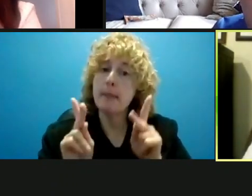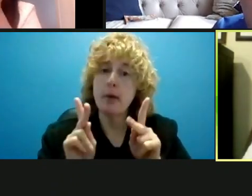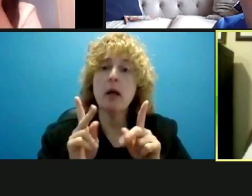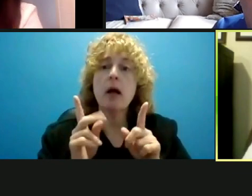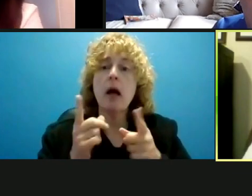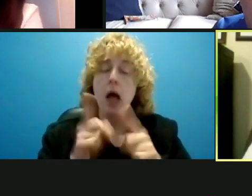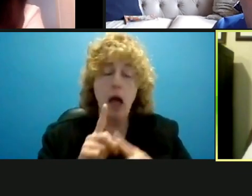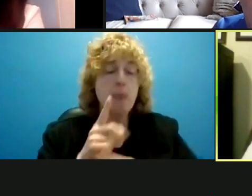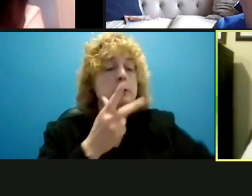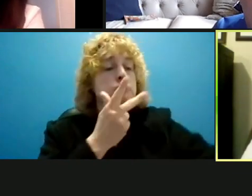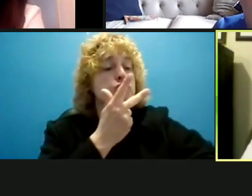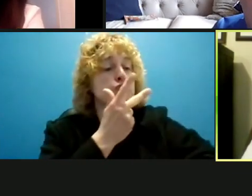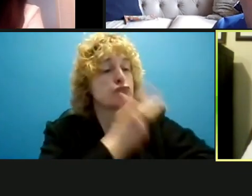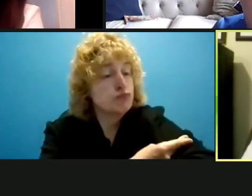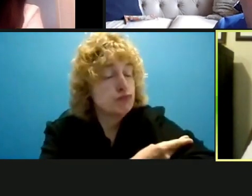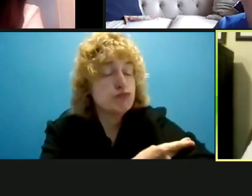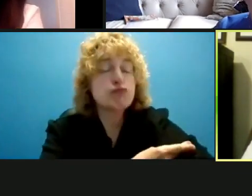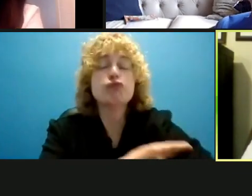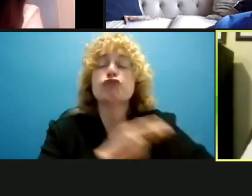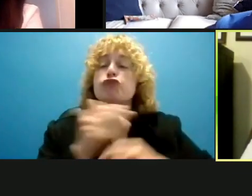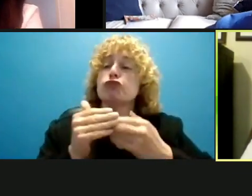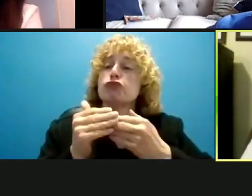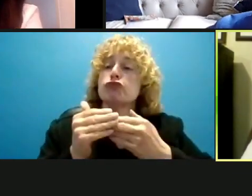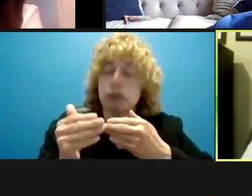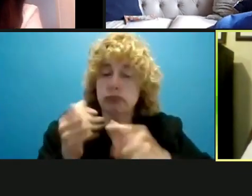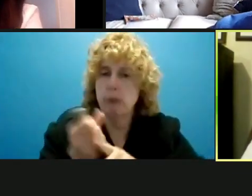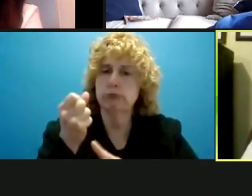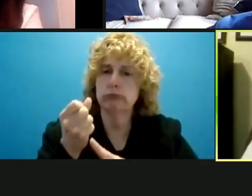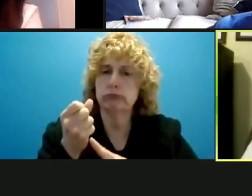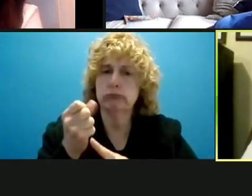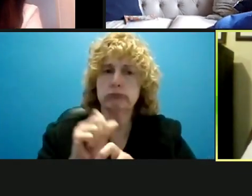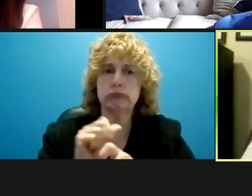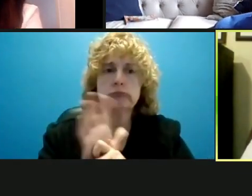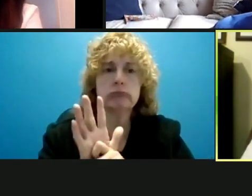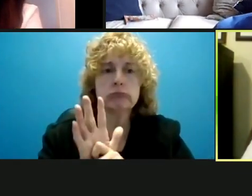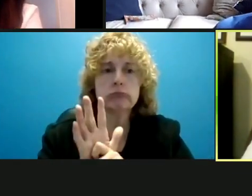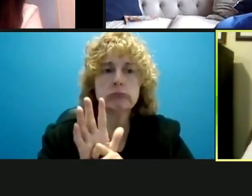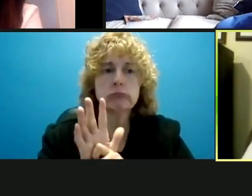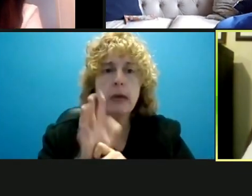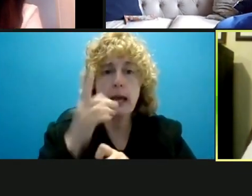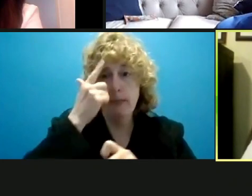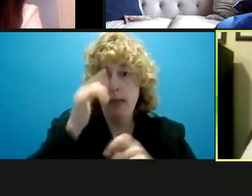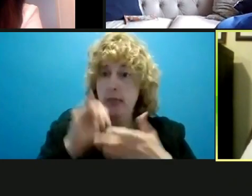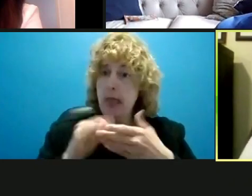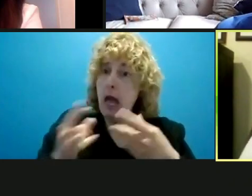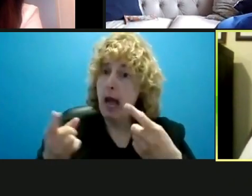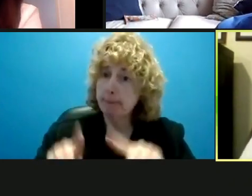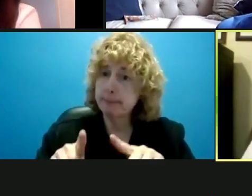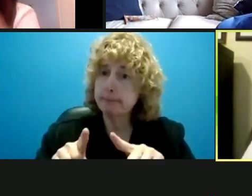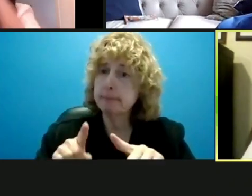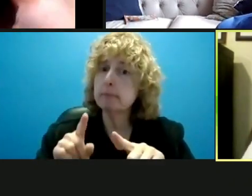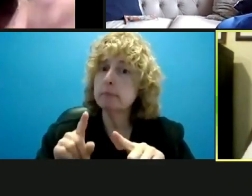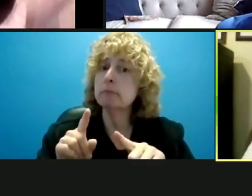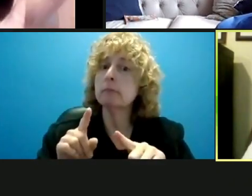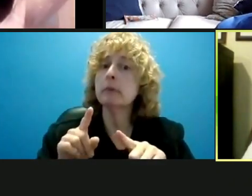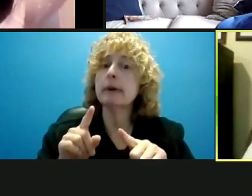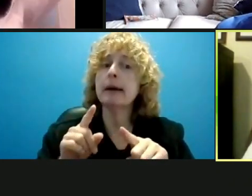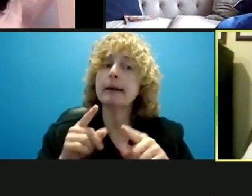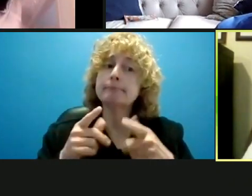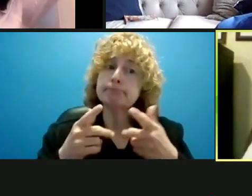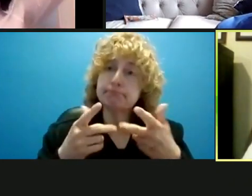they've been vaccinated. And because that has, you know, obviously been made public and